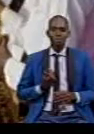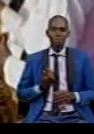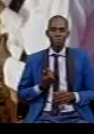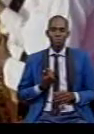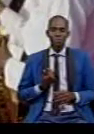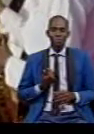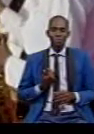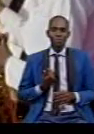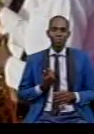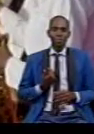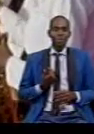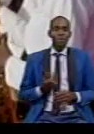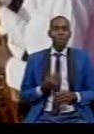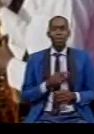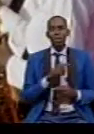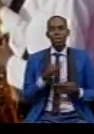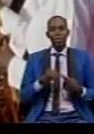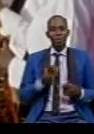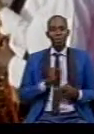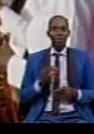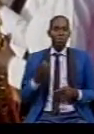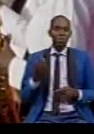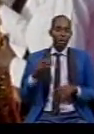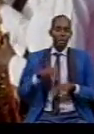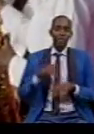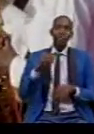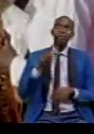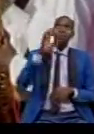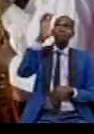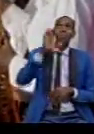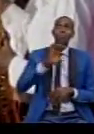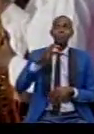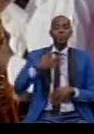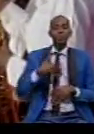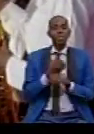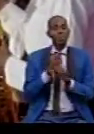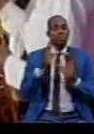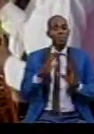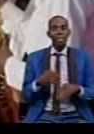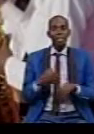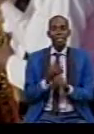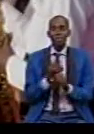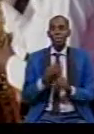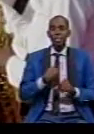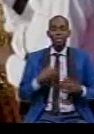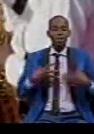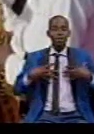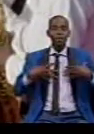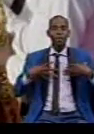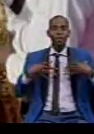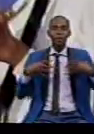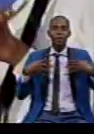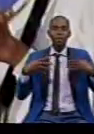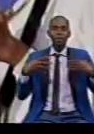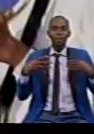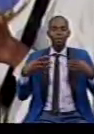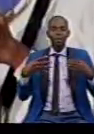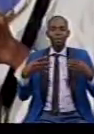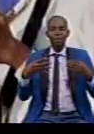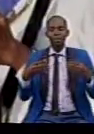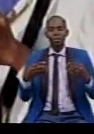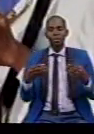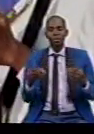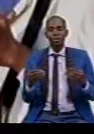You got it. Take your blessing and go home. Rejoicing,